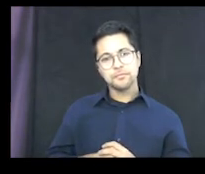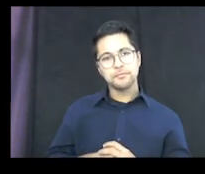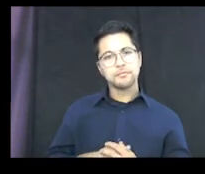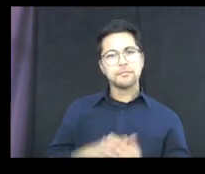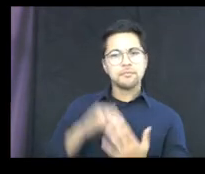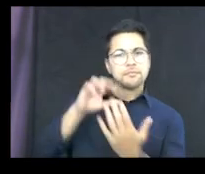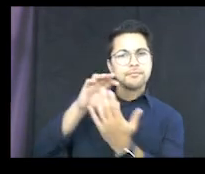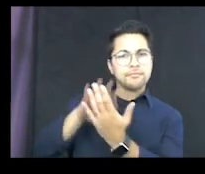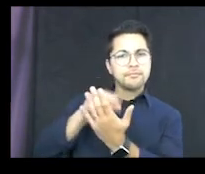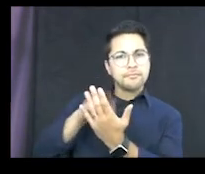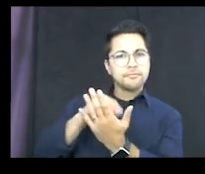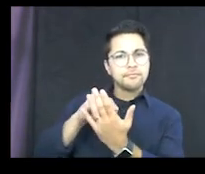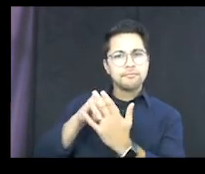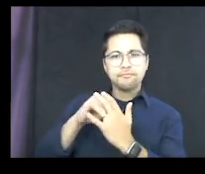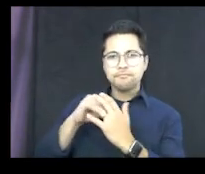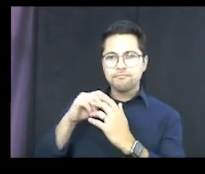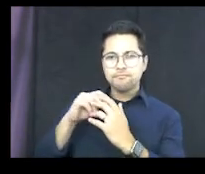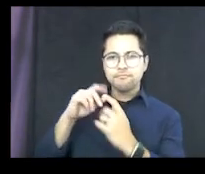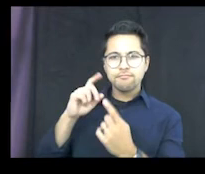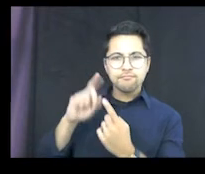Learning to be